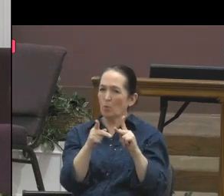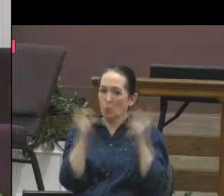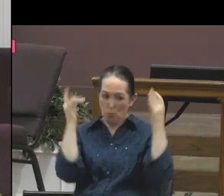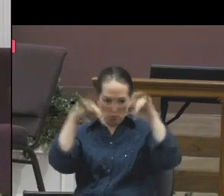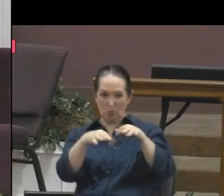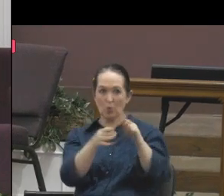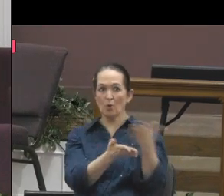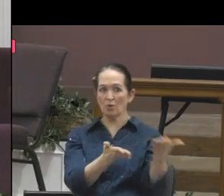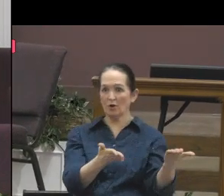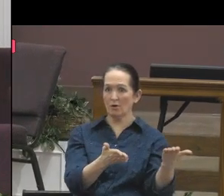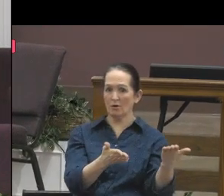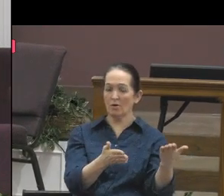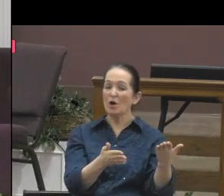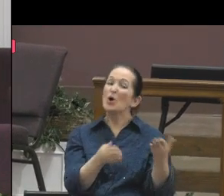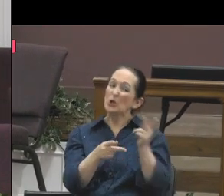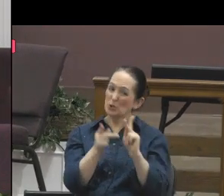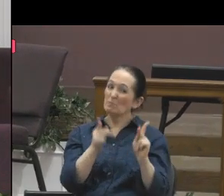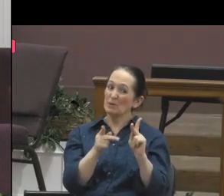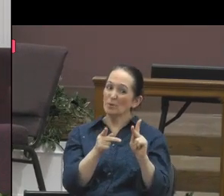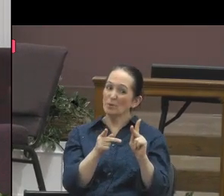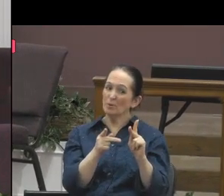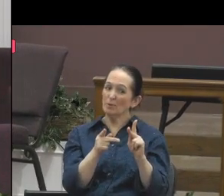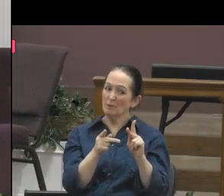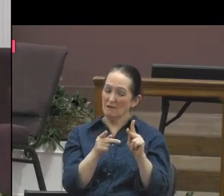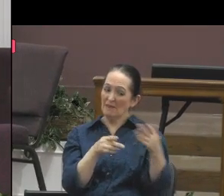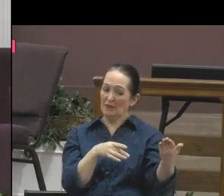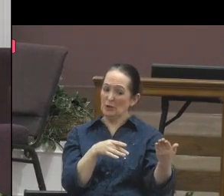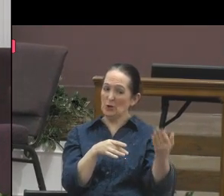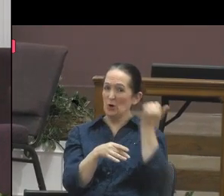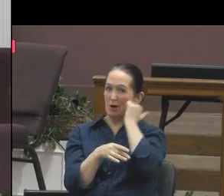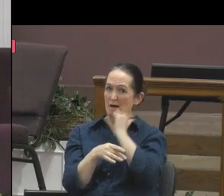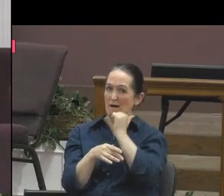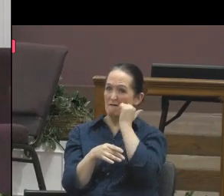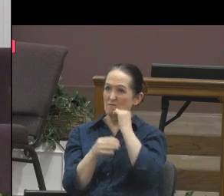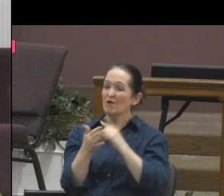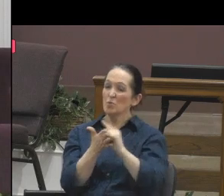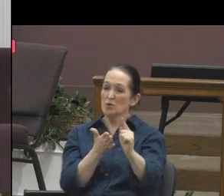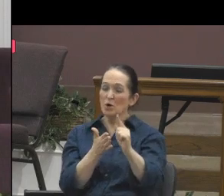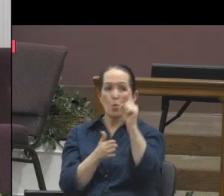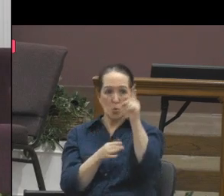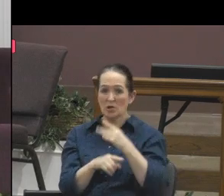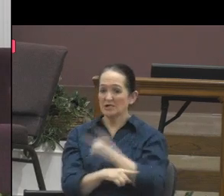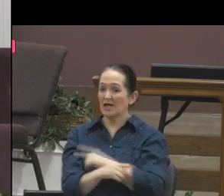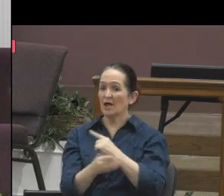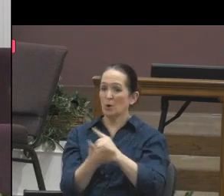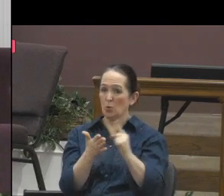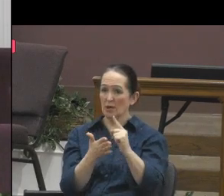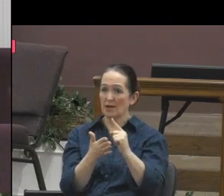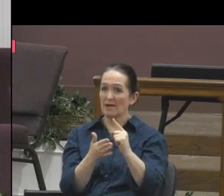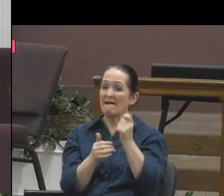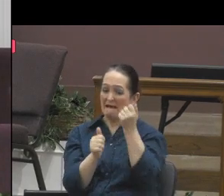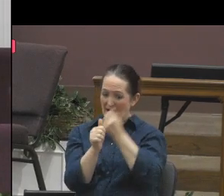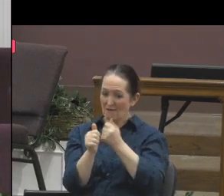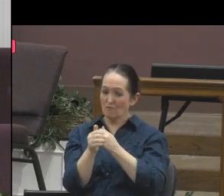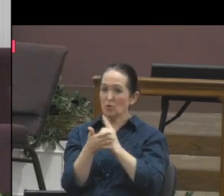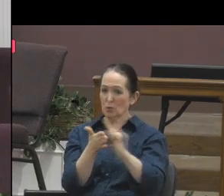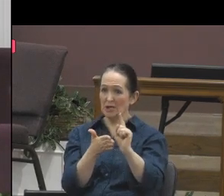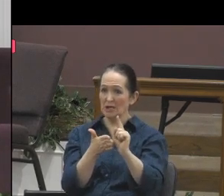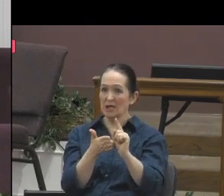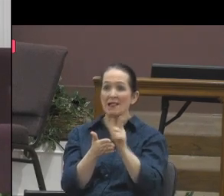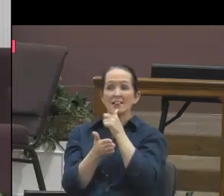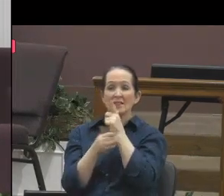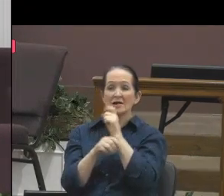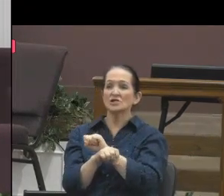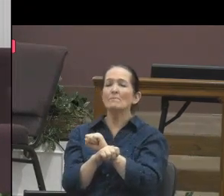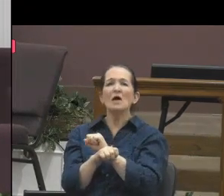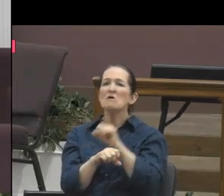You see, those are the people that every week, one day a week, every week at lunchtime, and Gunnison